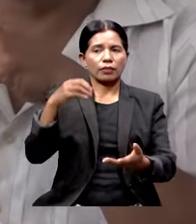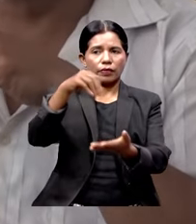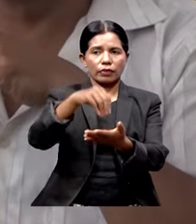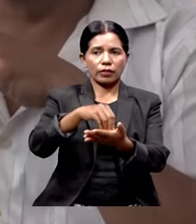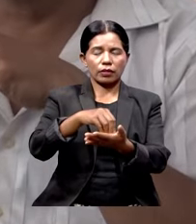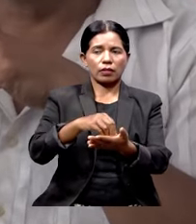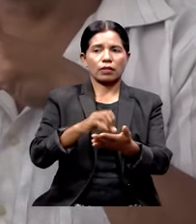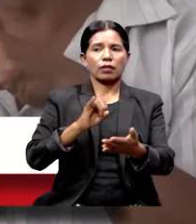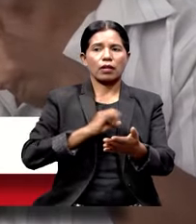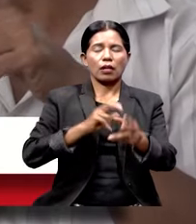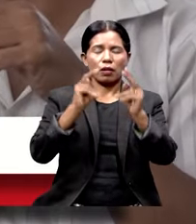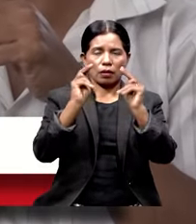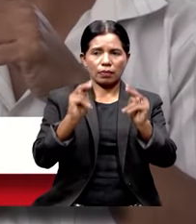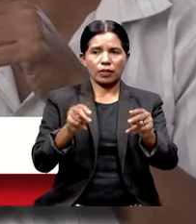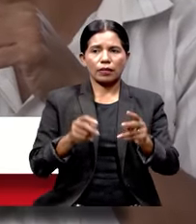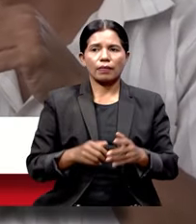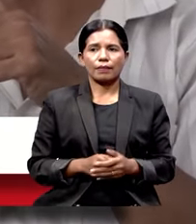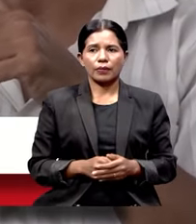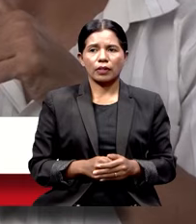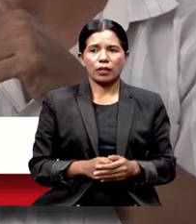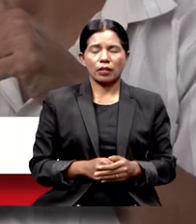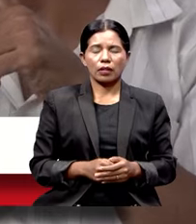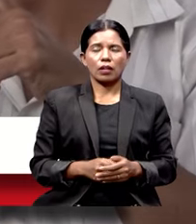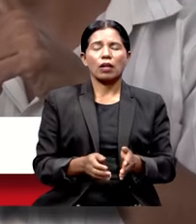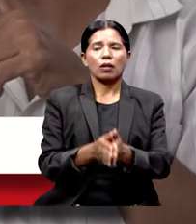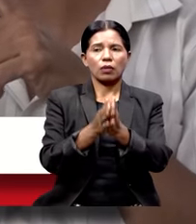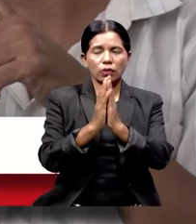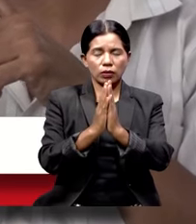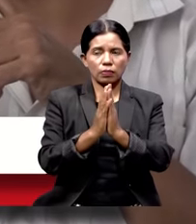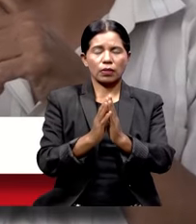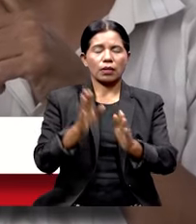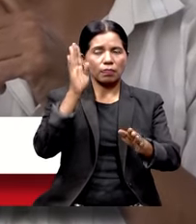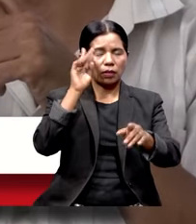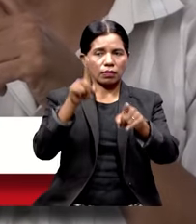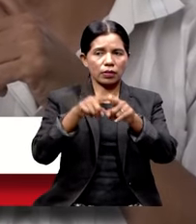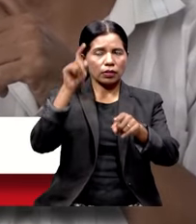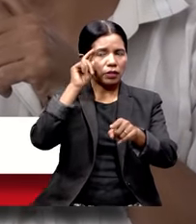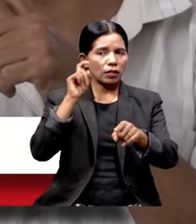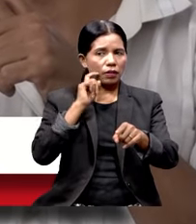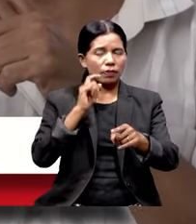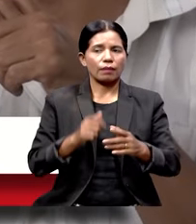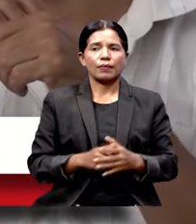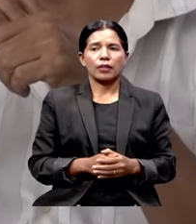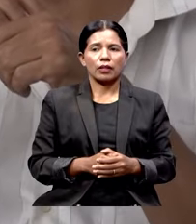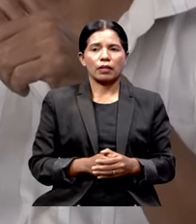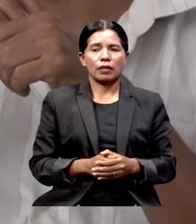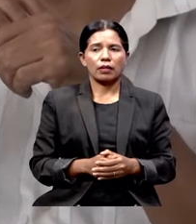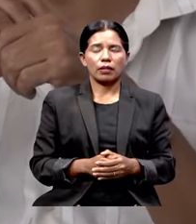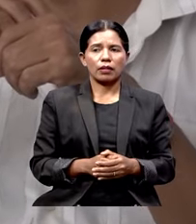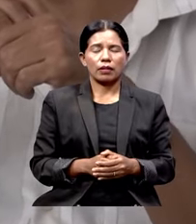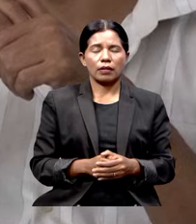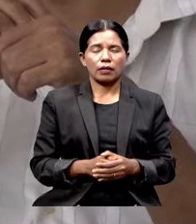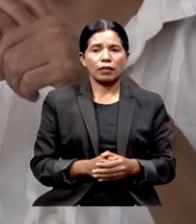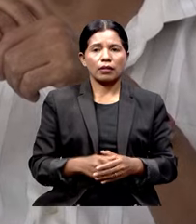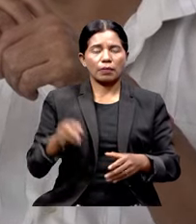investor. How procedure, how request to my board, His Excellency Prime Minister of the Timor